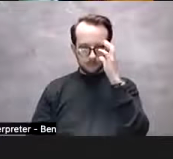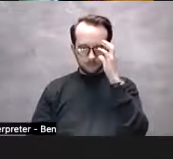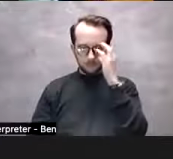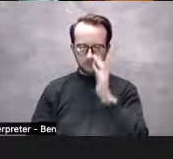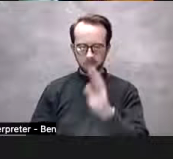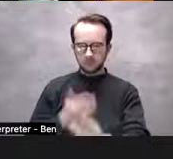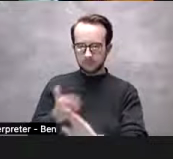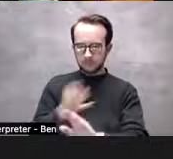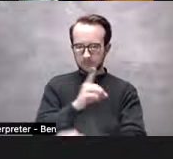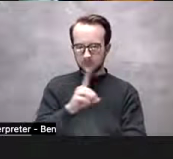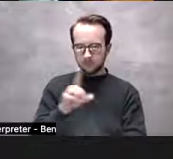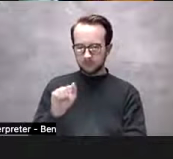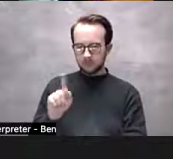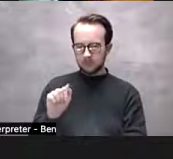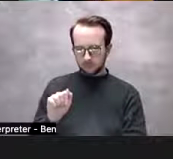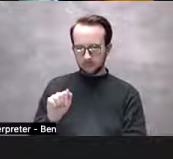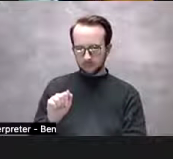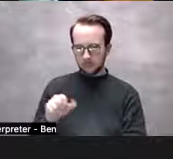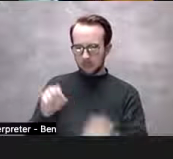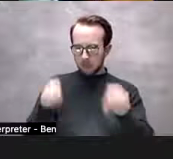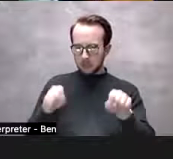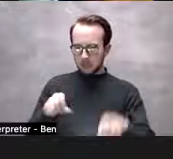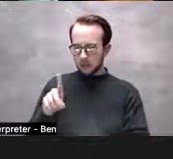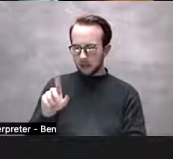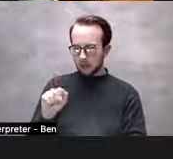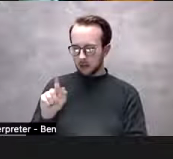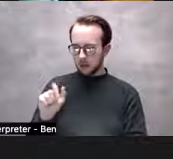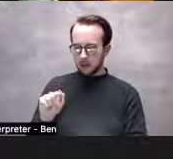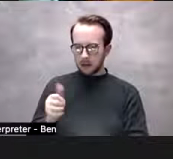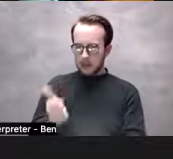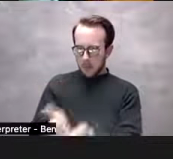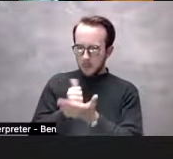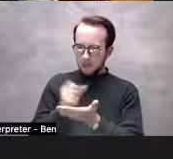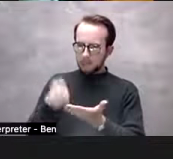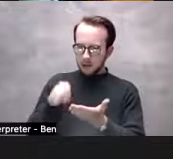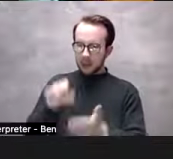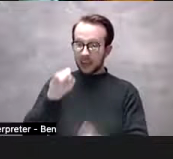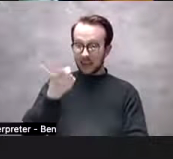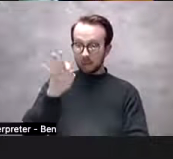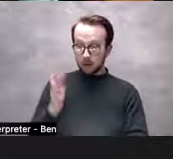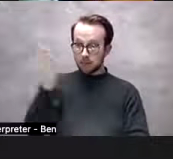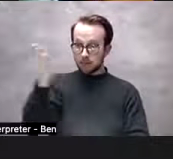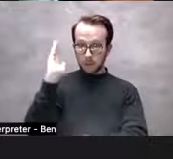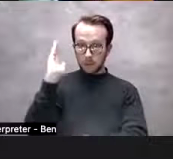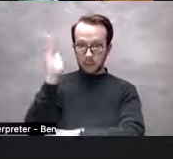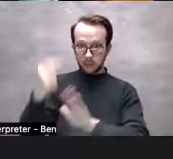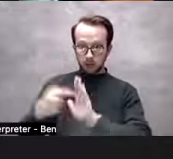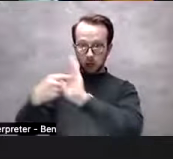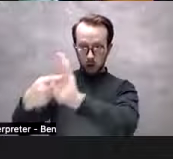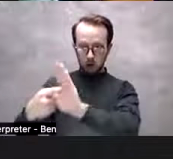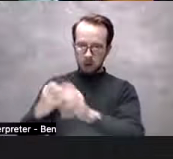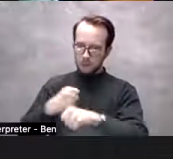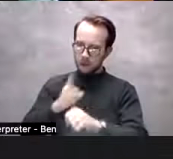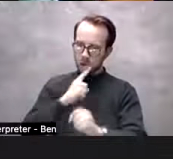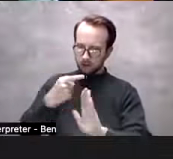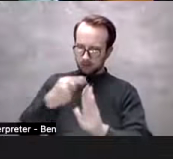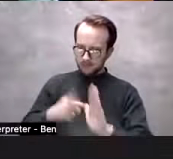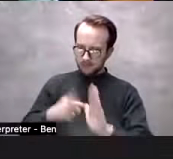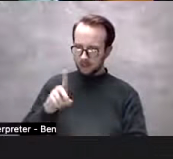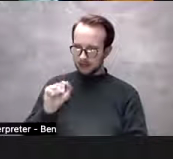or feasibility data is extremely helpful. But again, if you're going to present data, make sure it's really good data. Don't assume